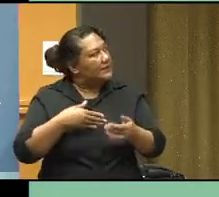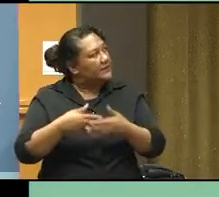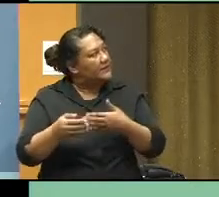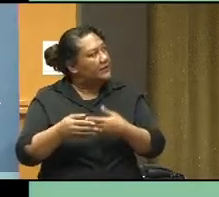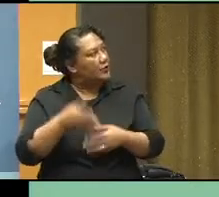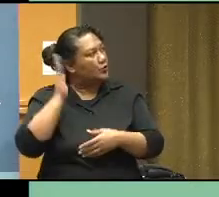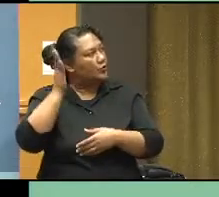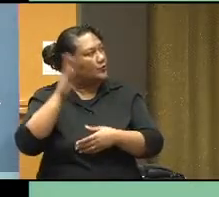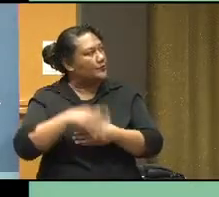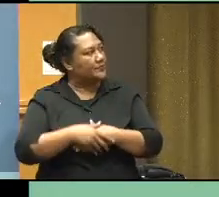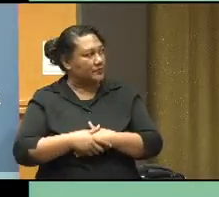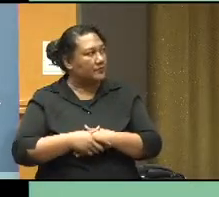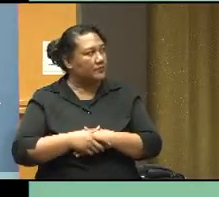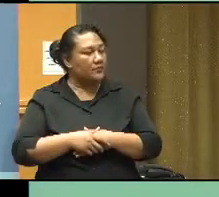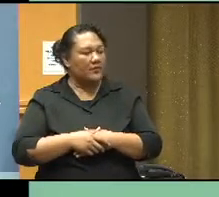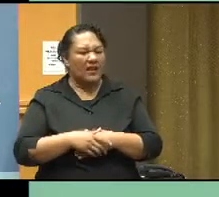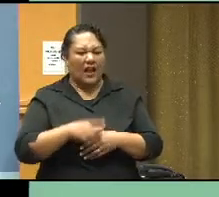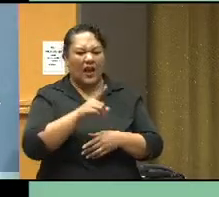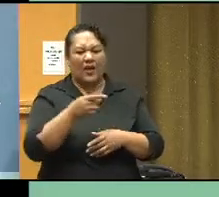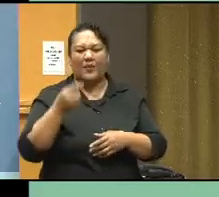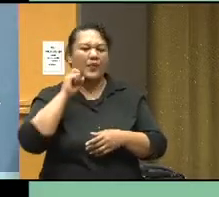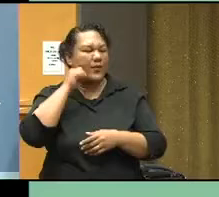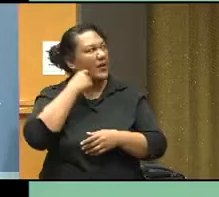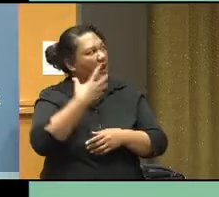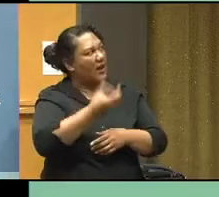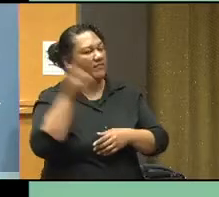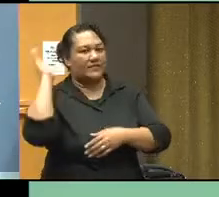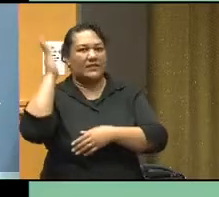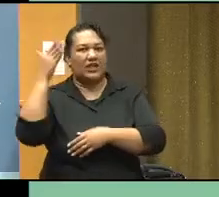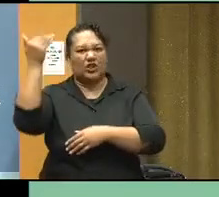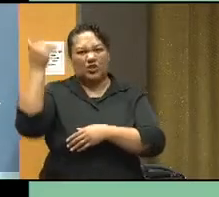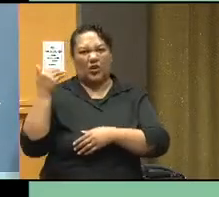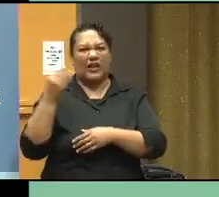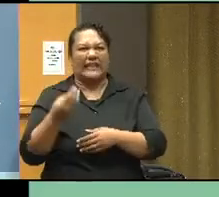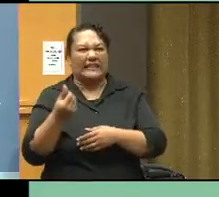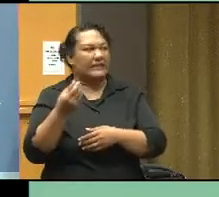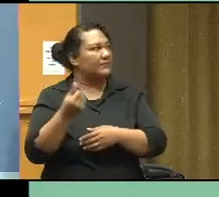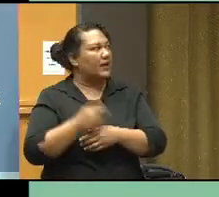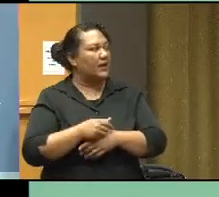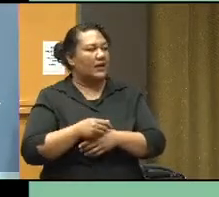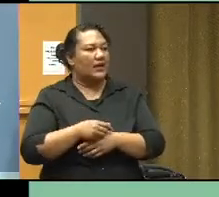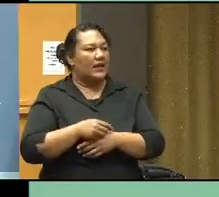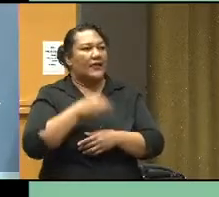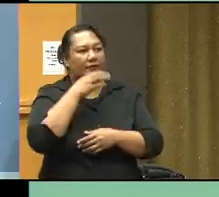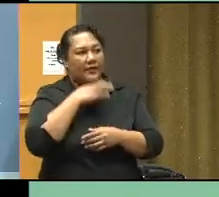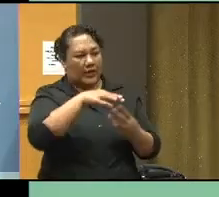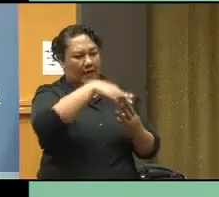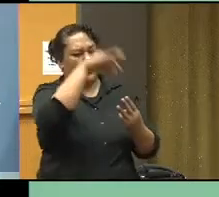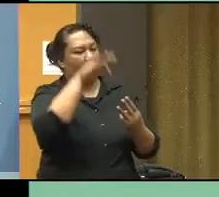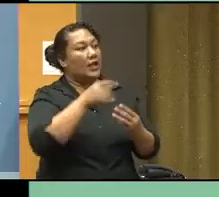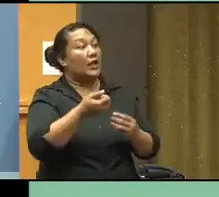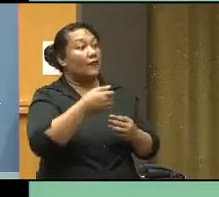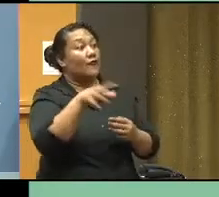I'll try to be straight and simple, short and simple, and try to emphasize few things that were picked up by the from the guest speaker